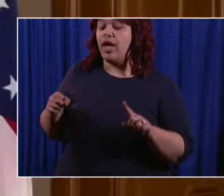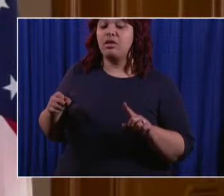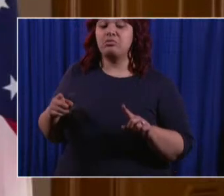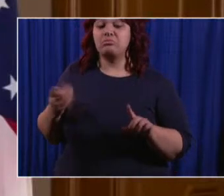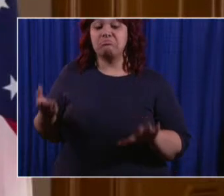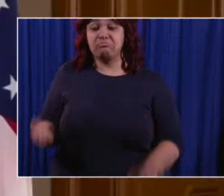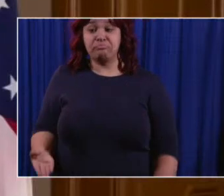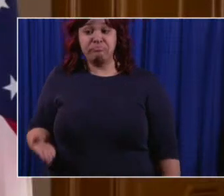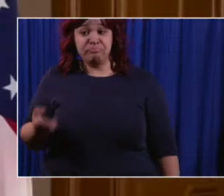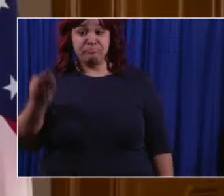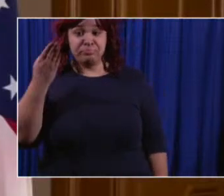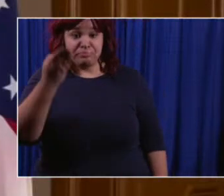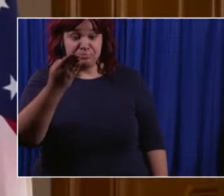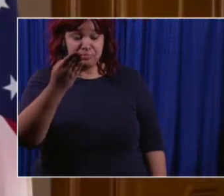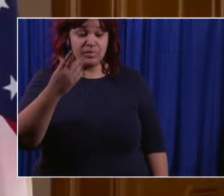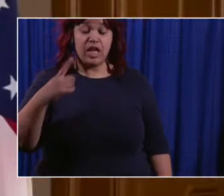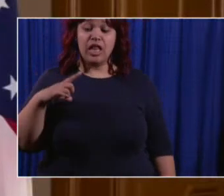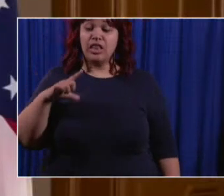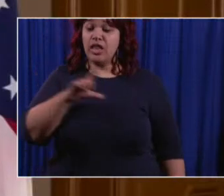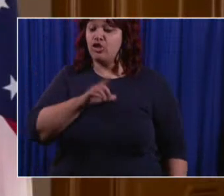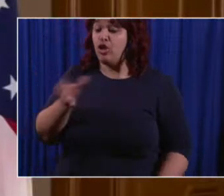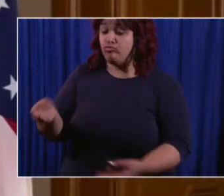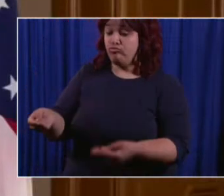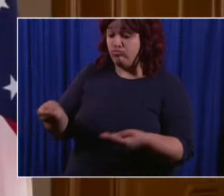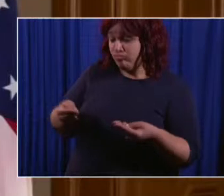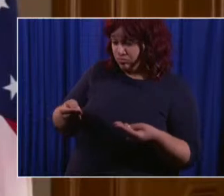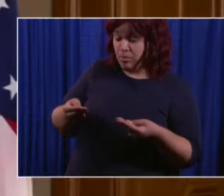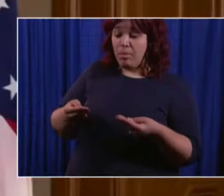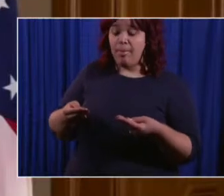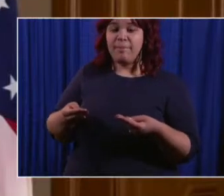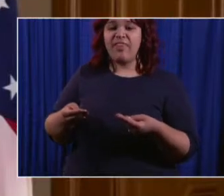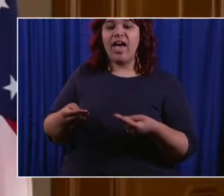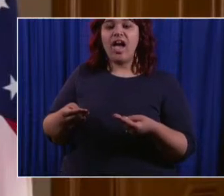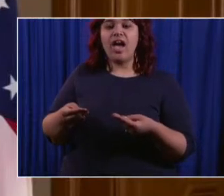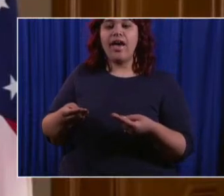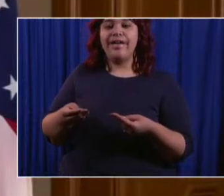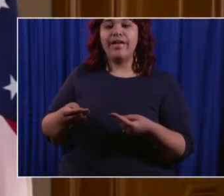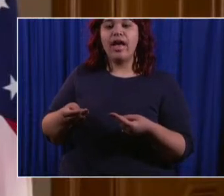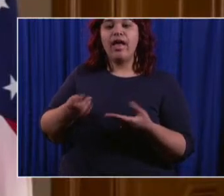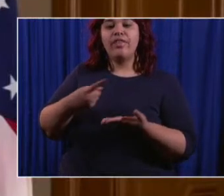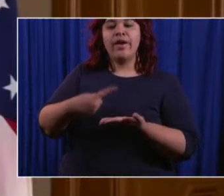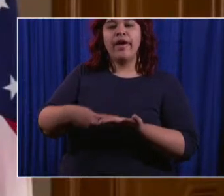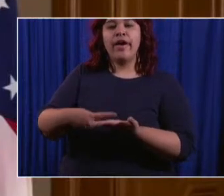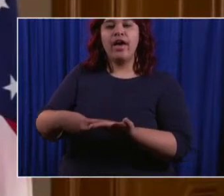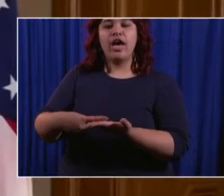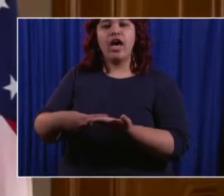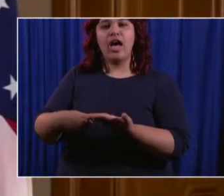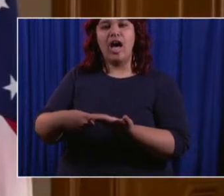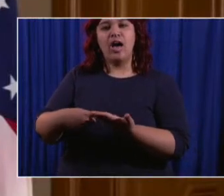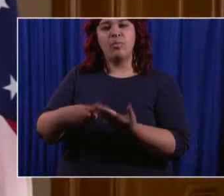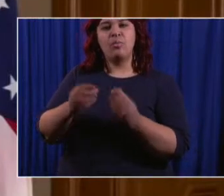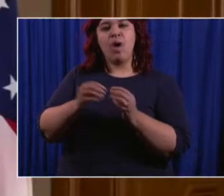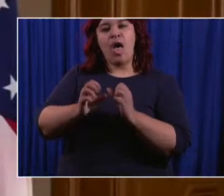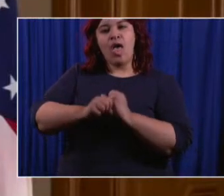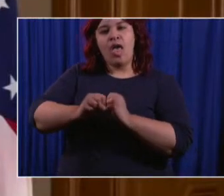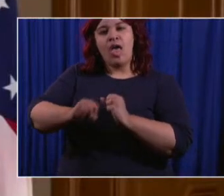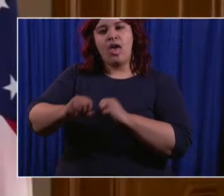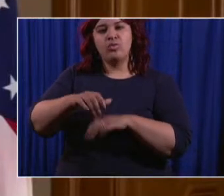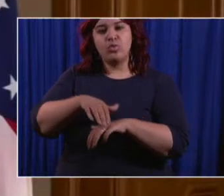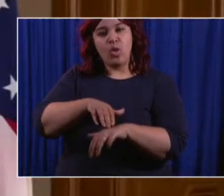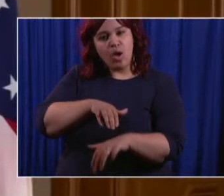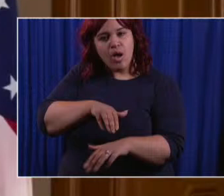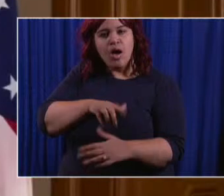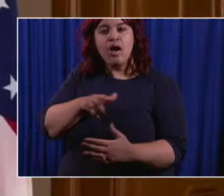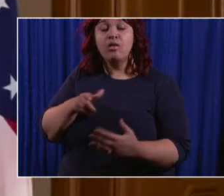Democrats in the State House began a gun violence prevention caucus with their first meeting this morning. A lot of their bills don't seem